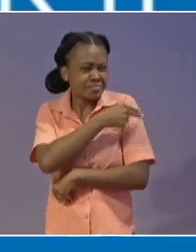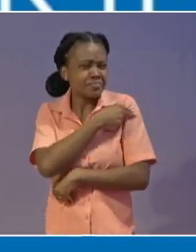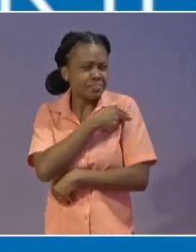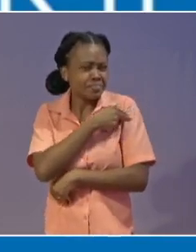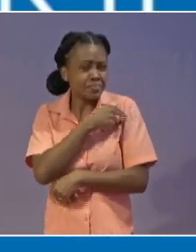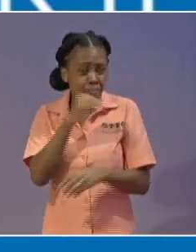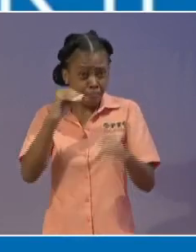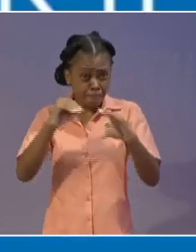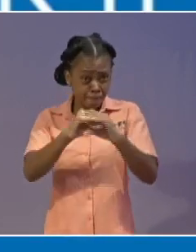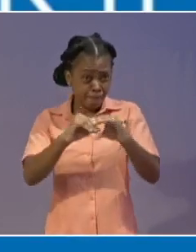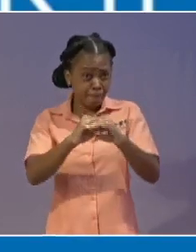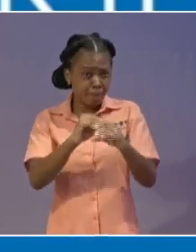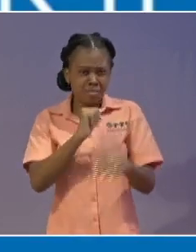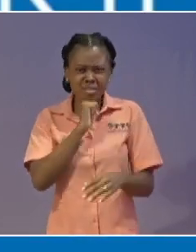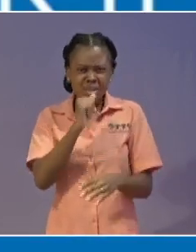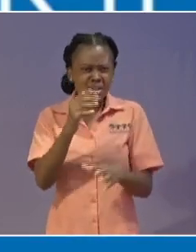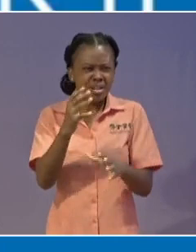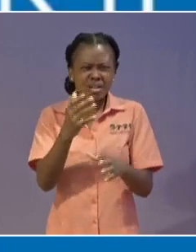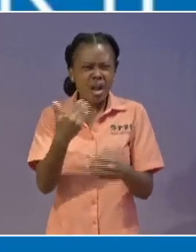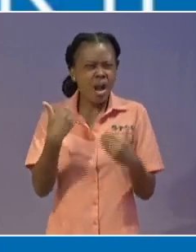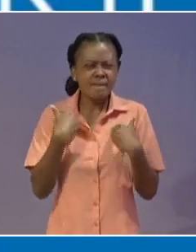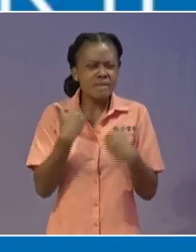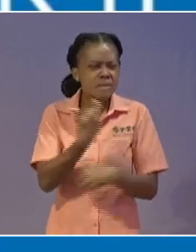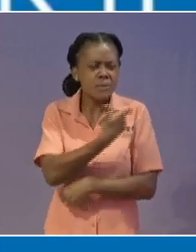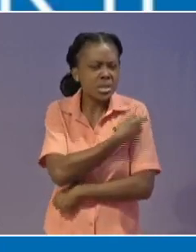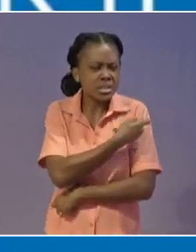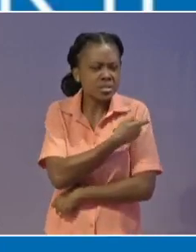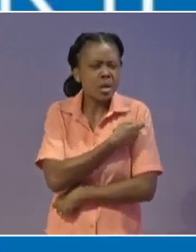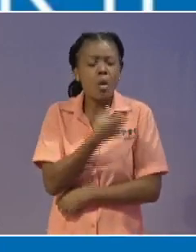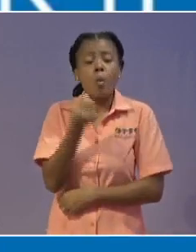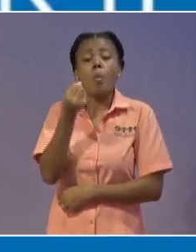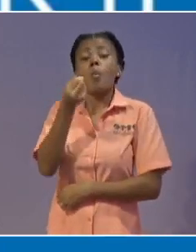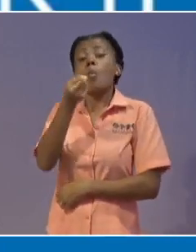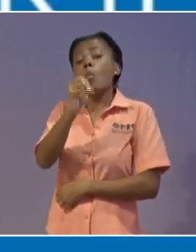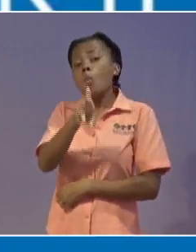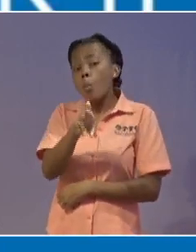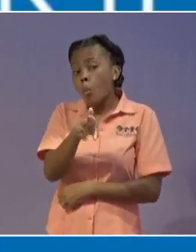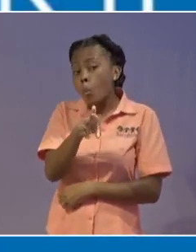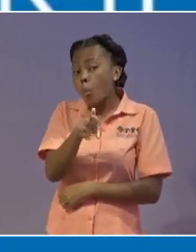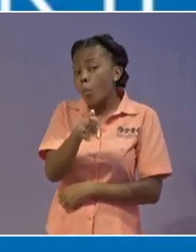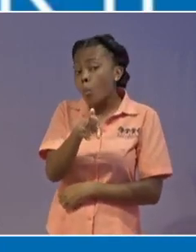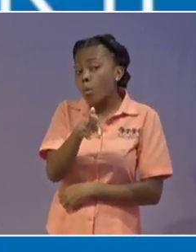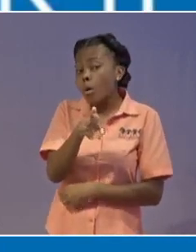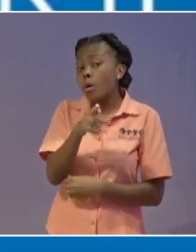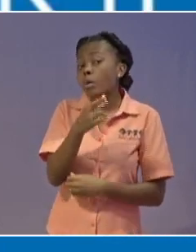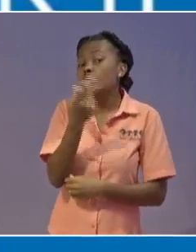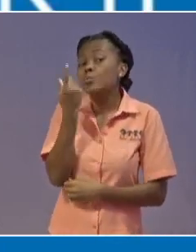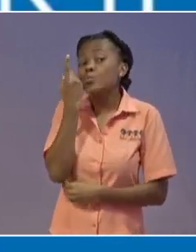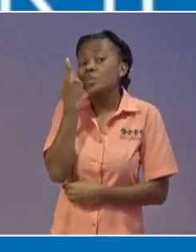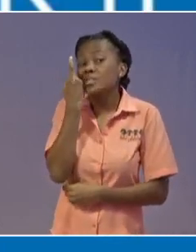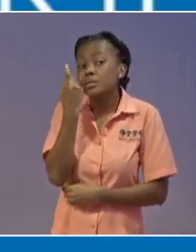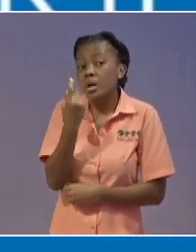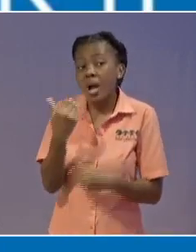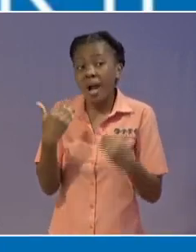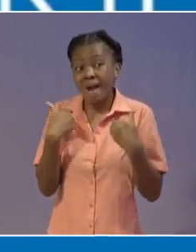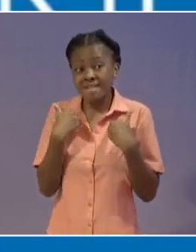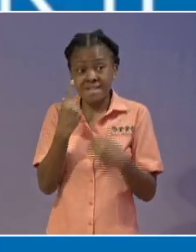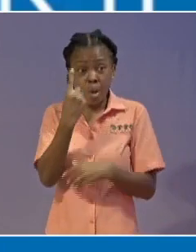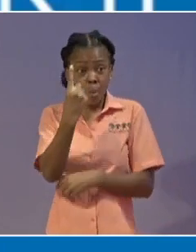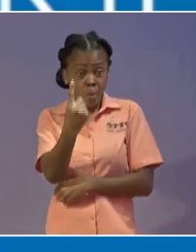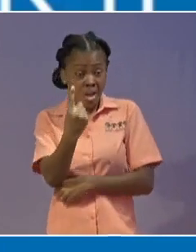at all, or who have had one, or maybe have had 2, waiting for the 2 weeks to